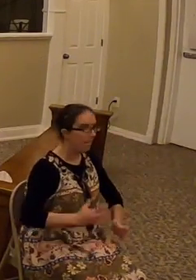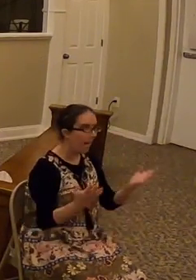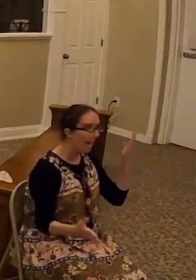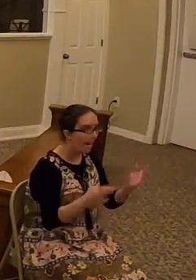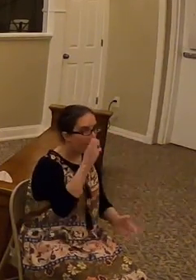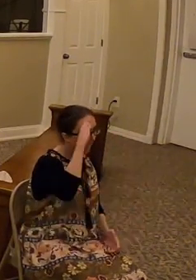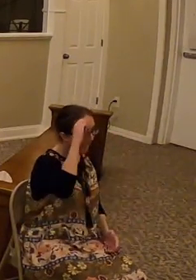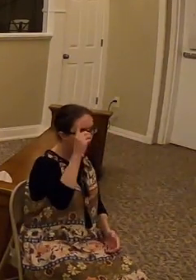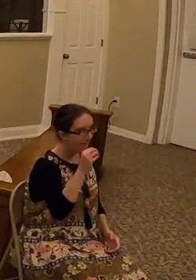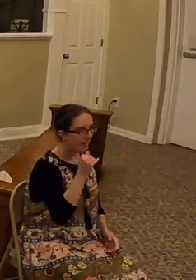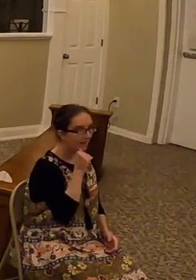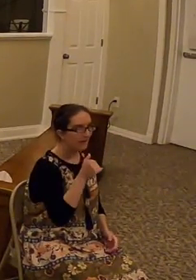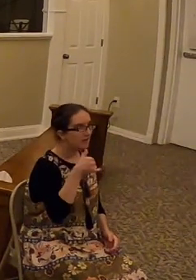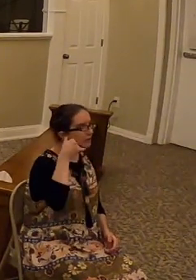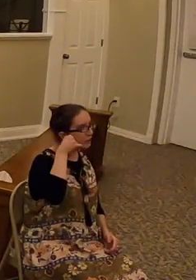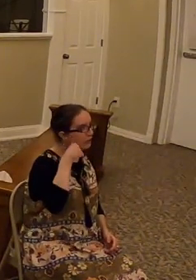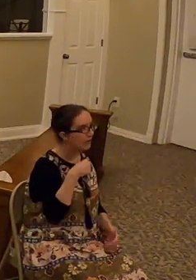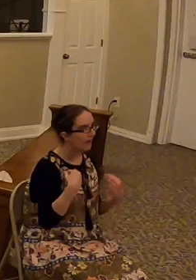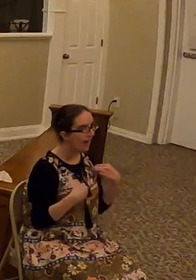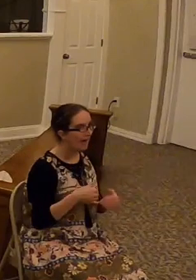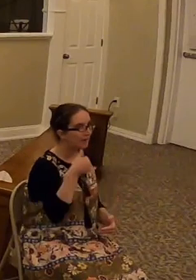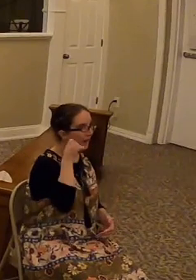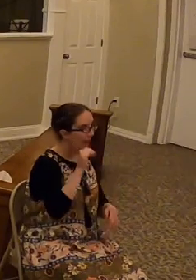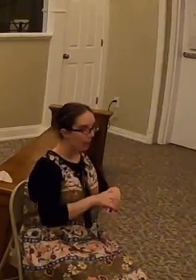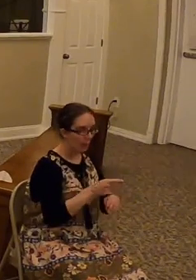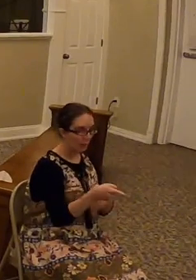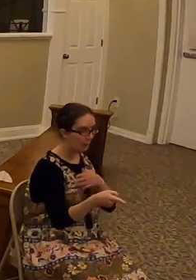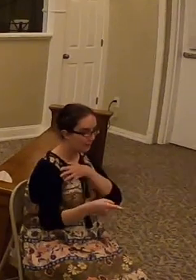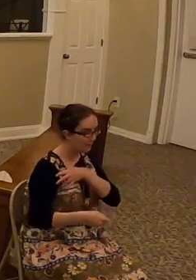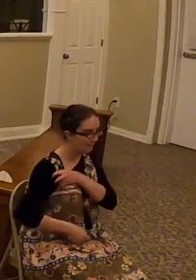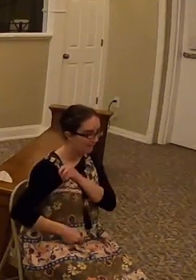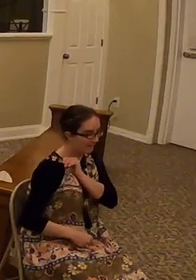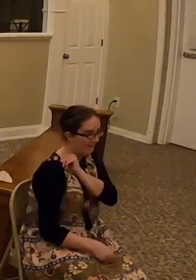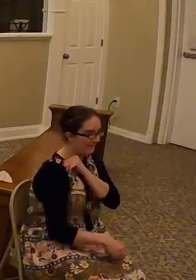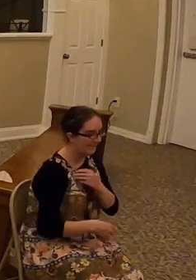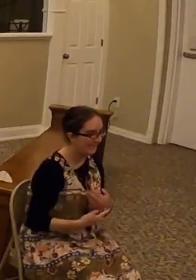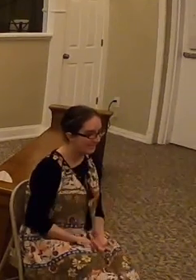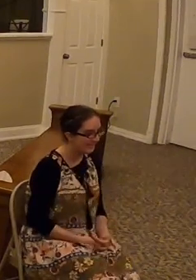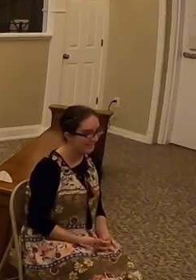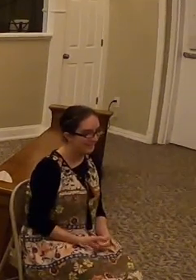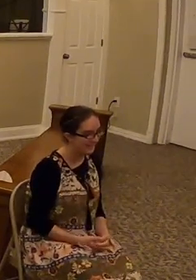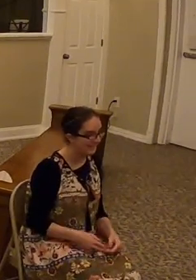Or maybe he didn't get y'all's phone call. Y'all got your cell phones on